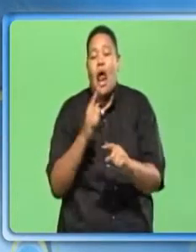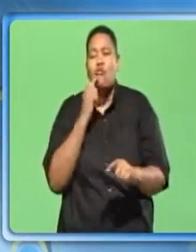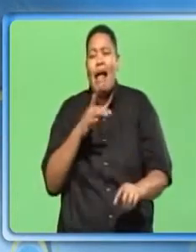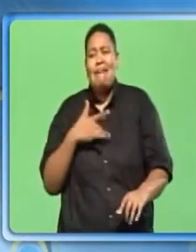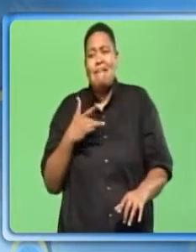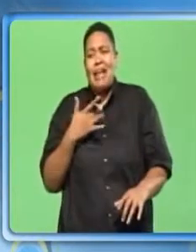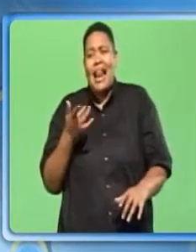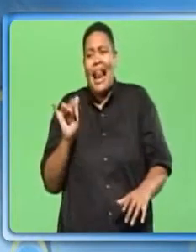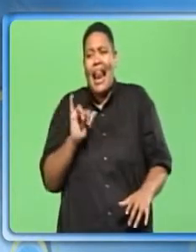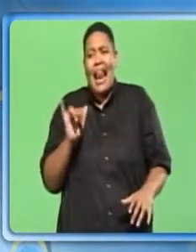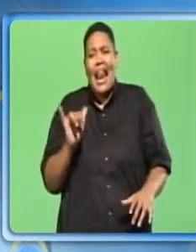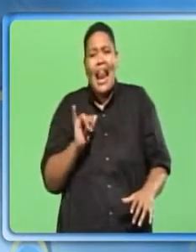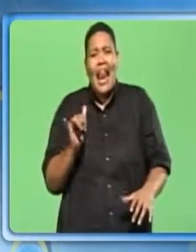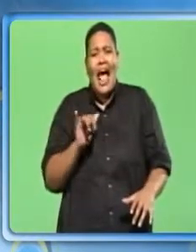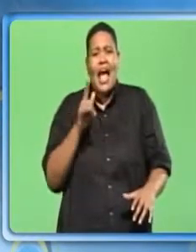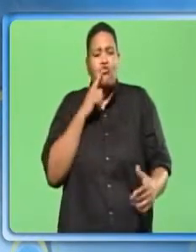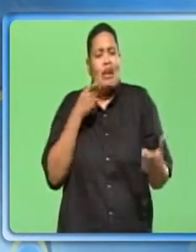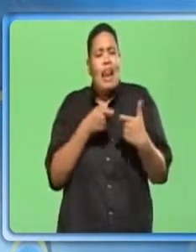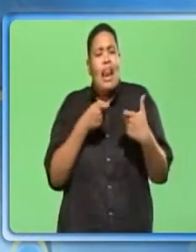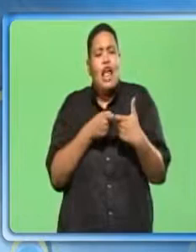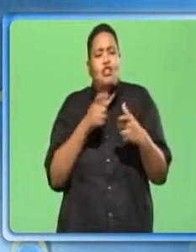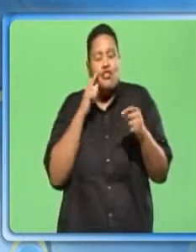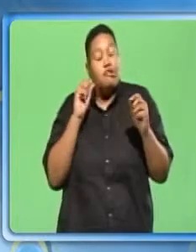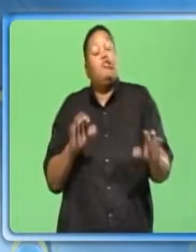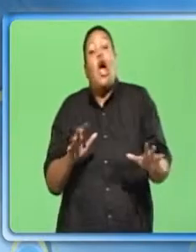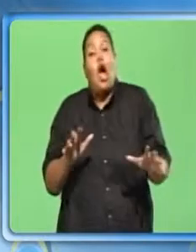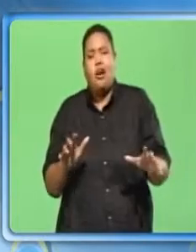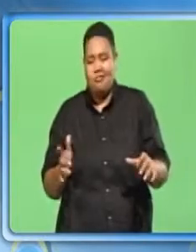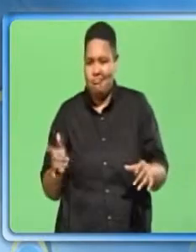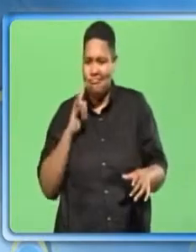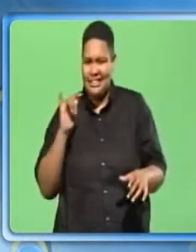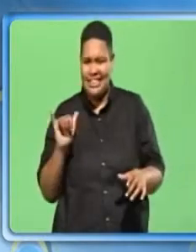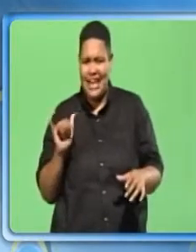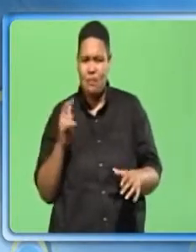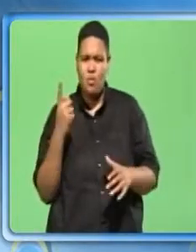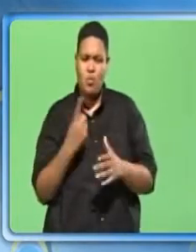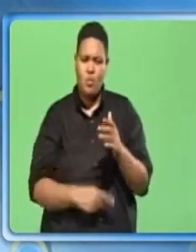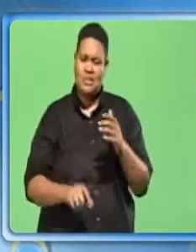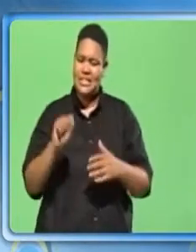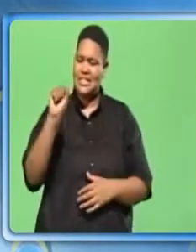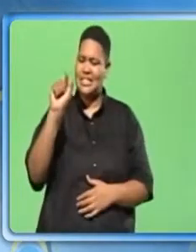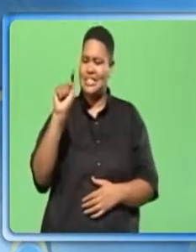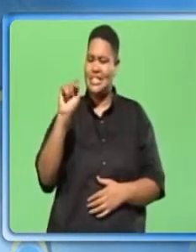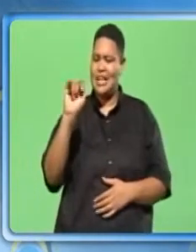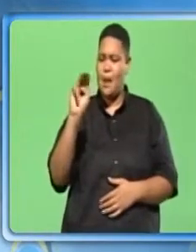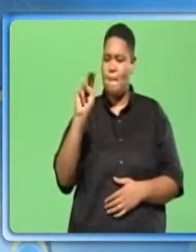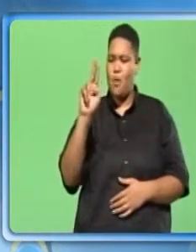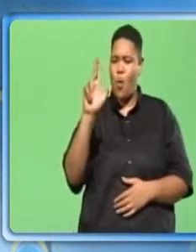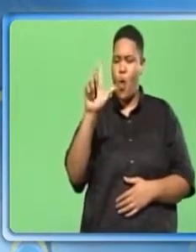feeling similar to an electric shock. What is a stimulus?